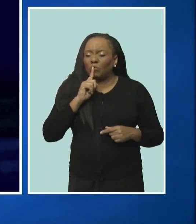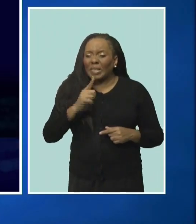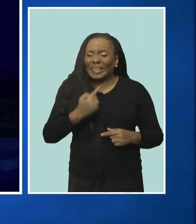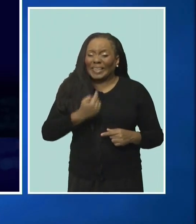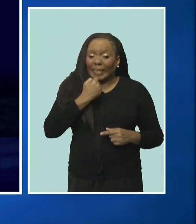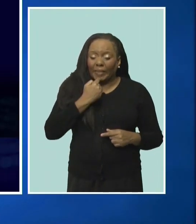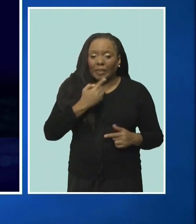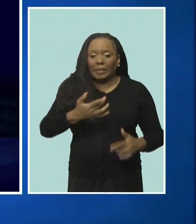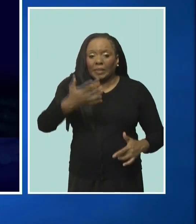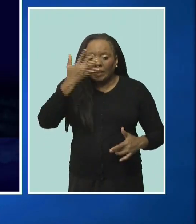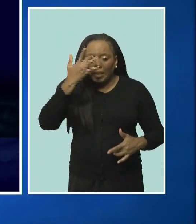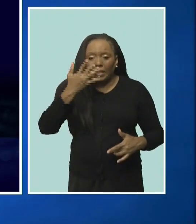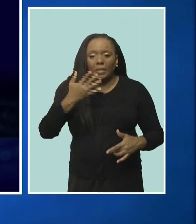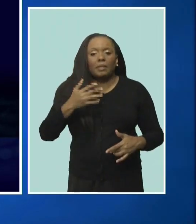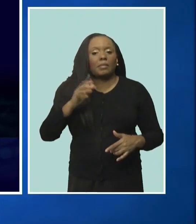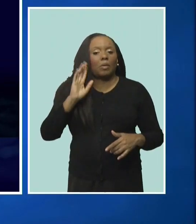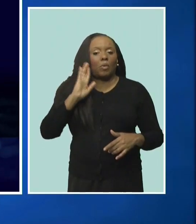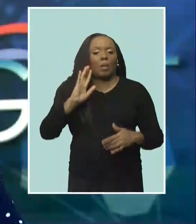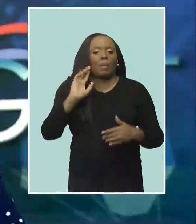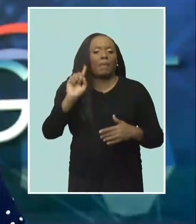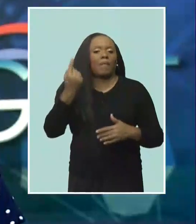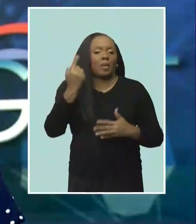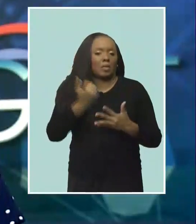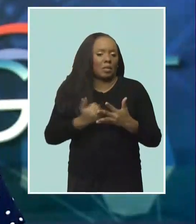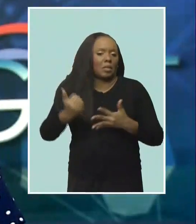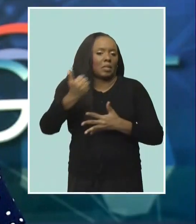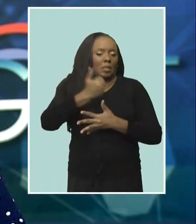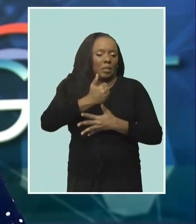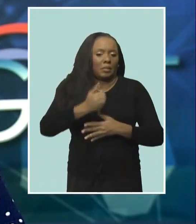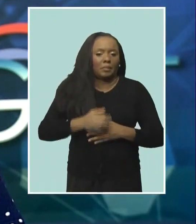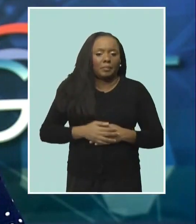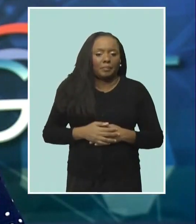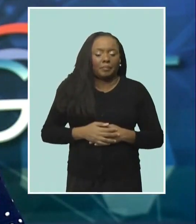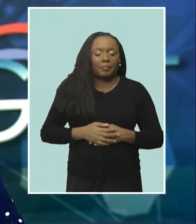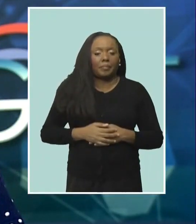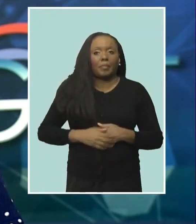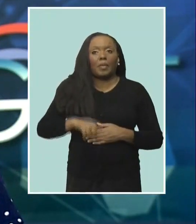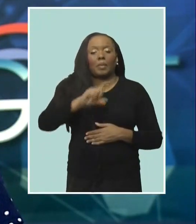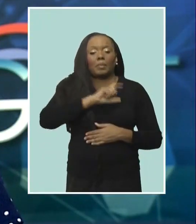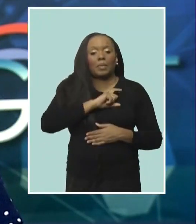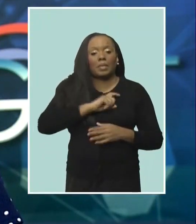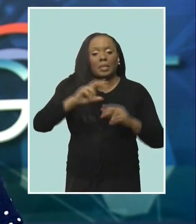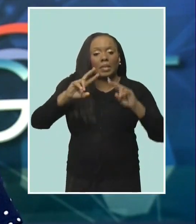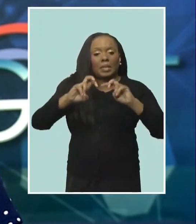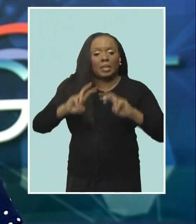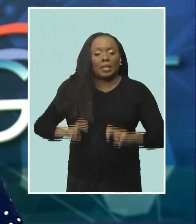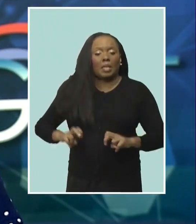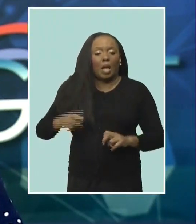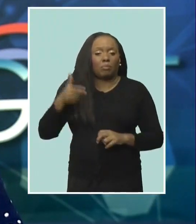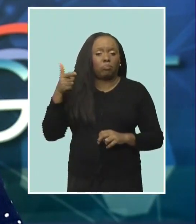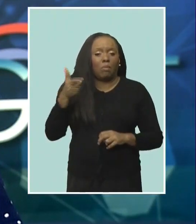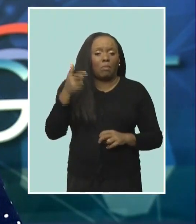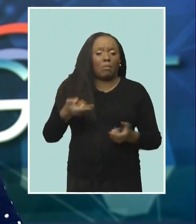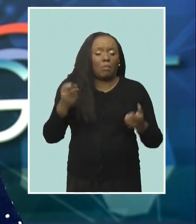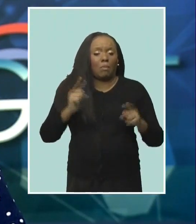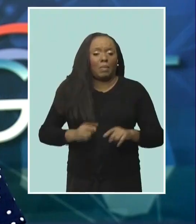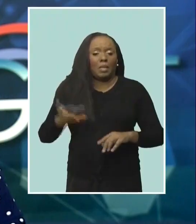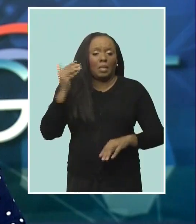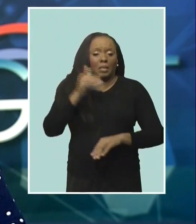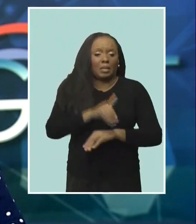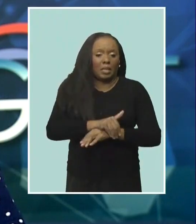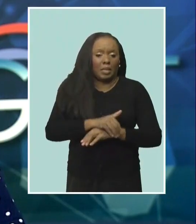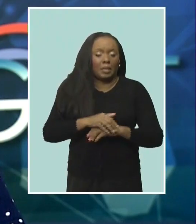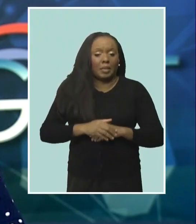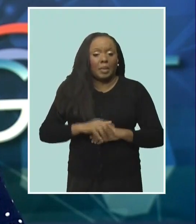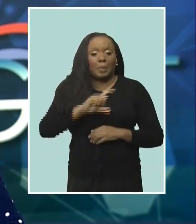Department's triage system. Police are continuing investigations into a fatal shooting which occurred last night.